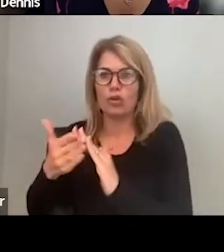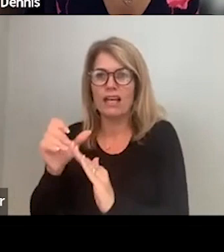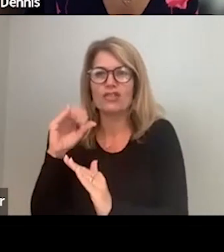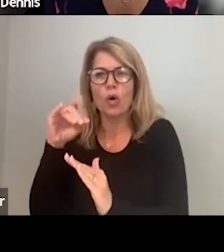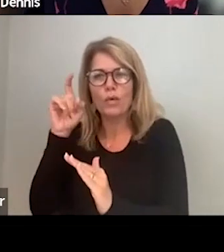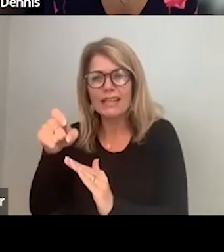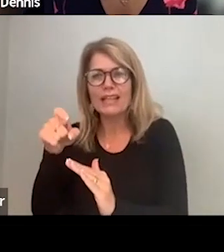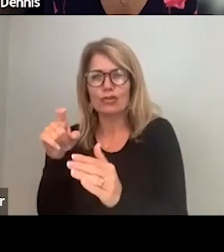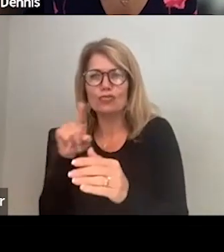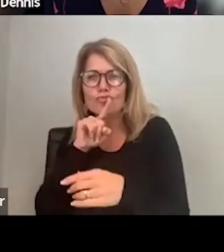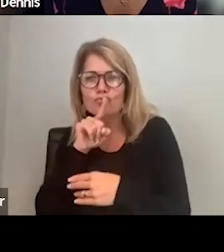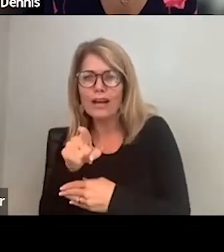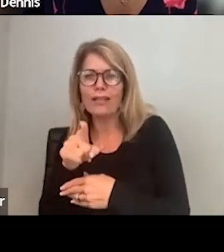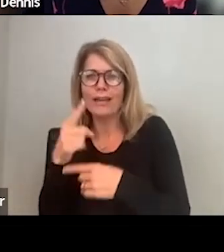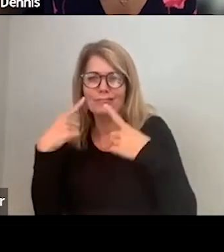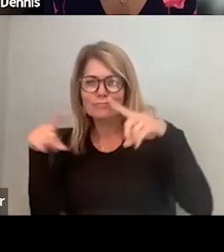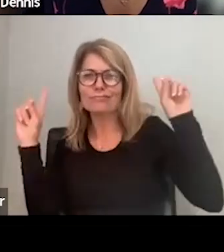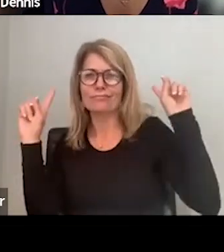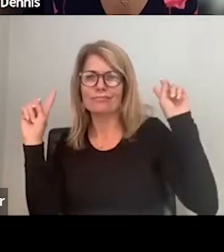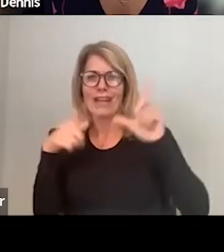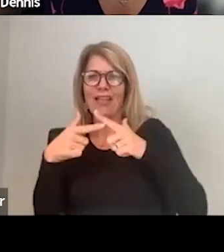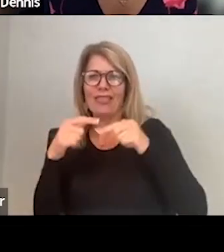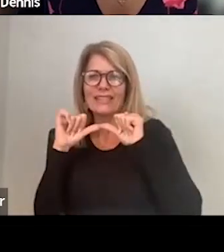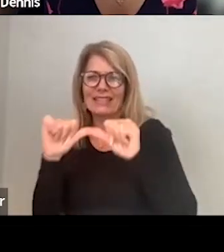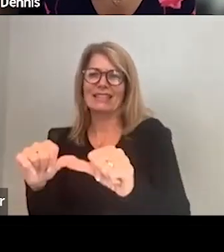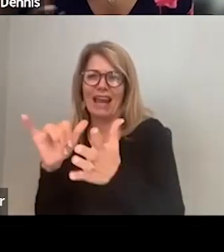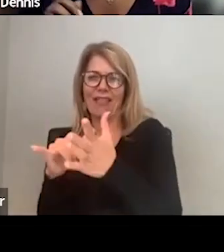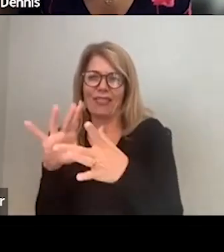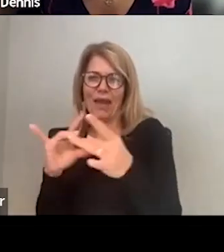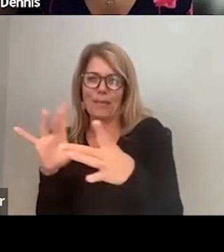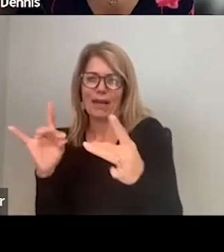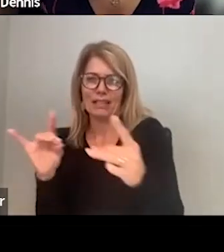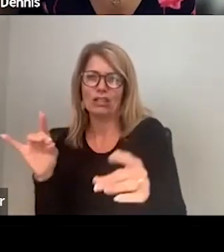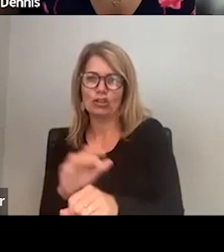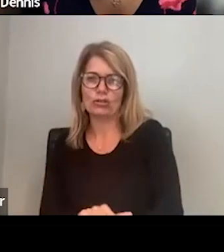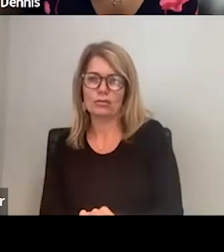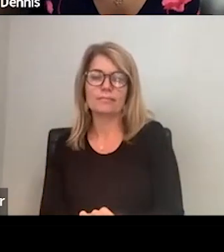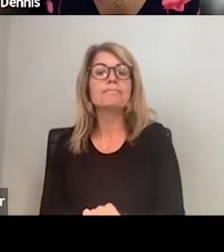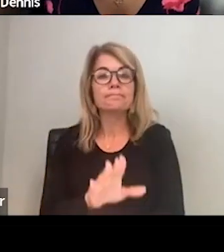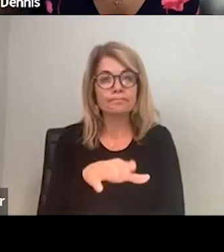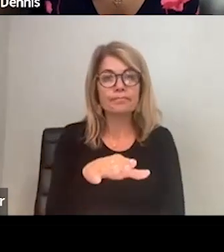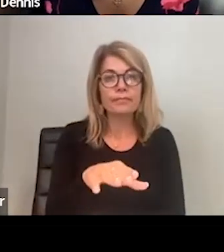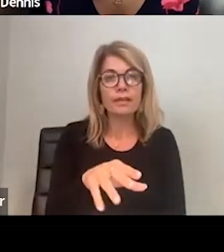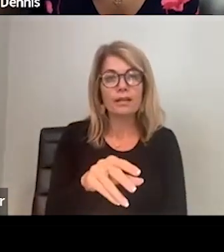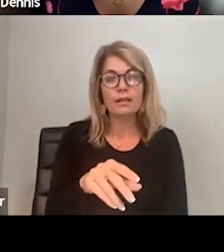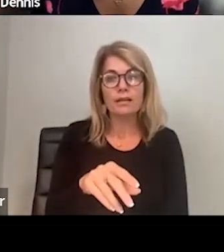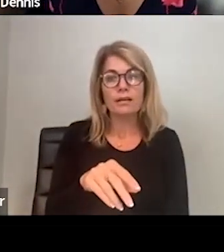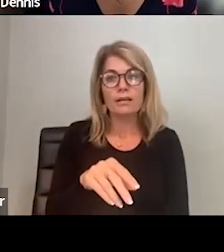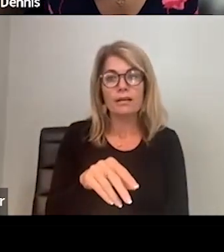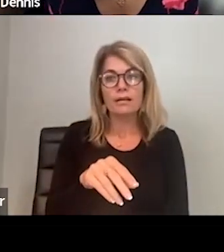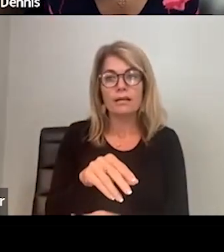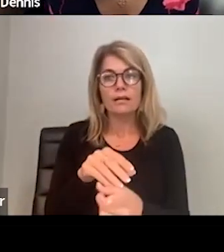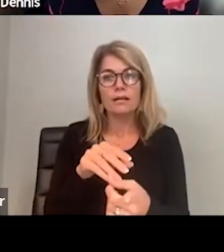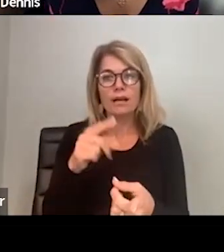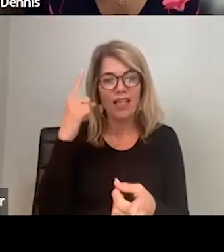all those pieces and ensuring that we sustainably finance that. And I think I wanted to hear Brian Sims gave